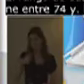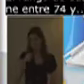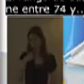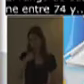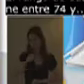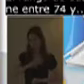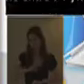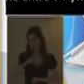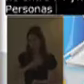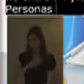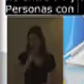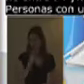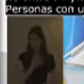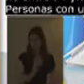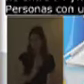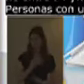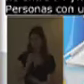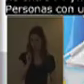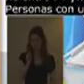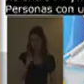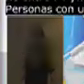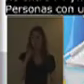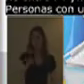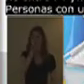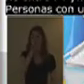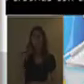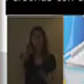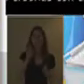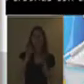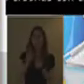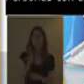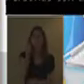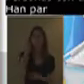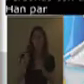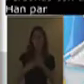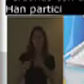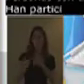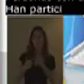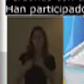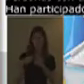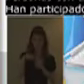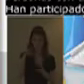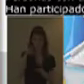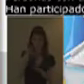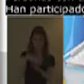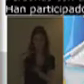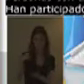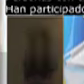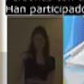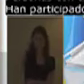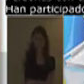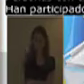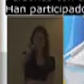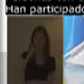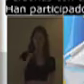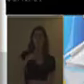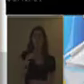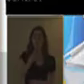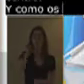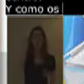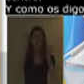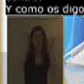of a certain age. There were 4 therapists involved from the centre, and as I said,